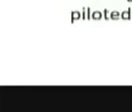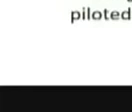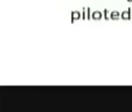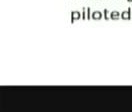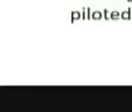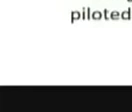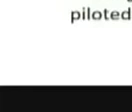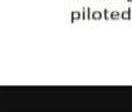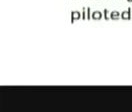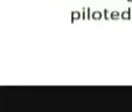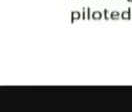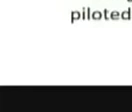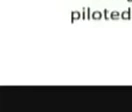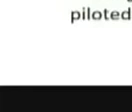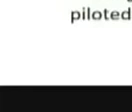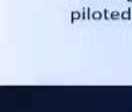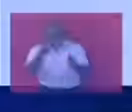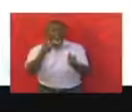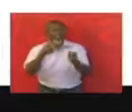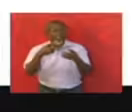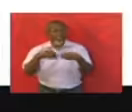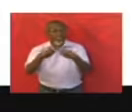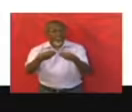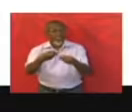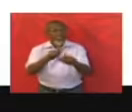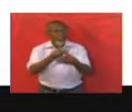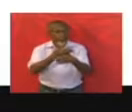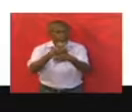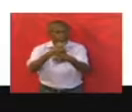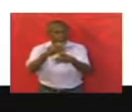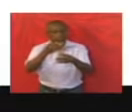those under 18 years of age. Next slide, please.